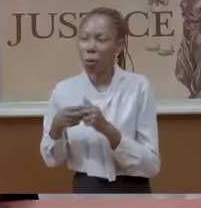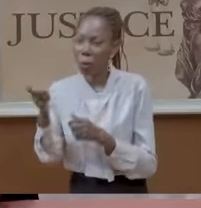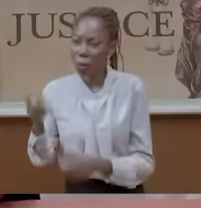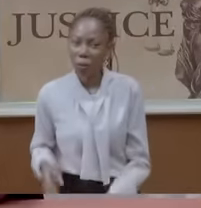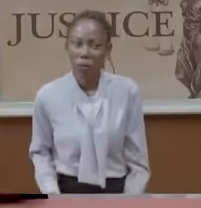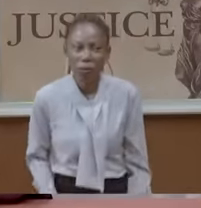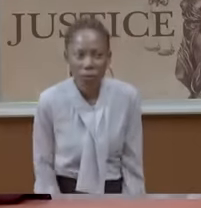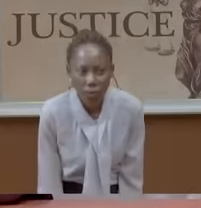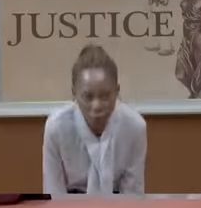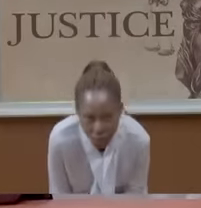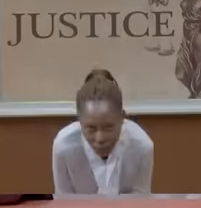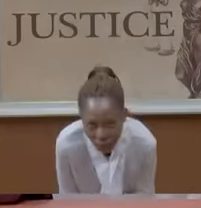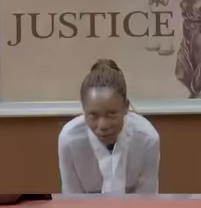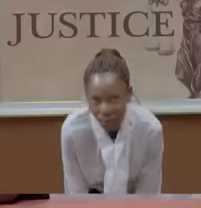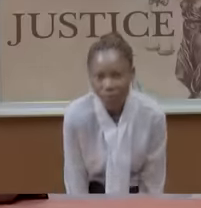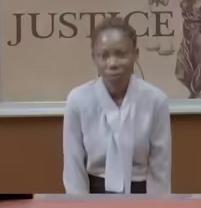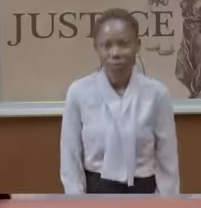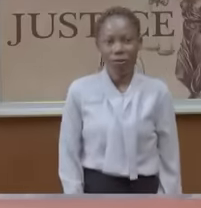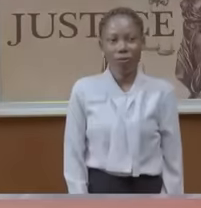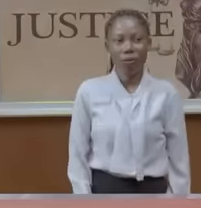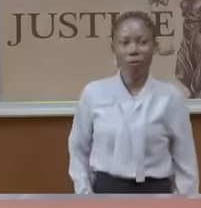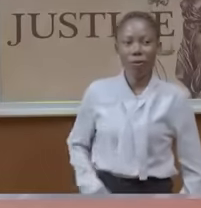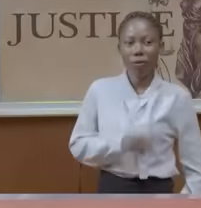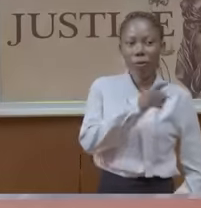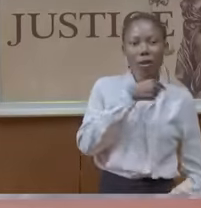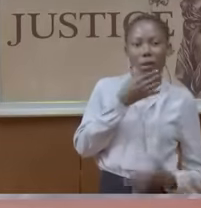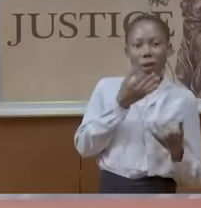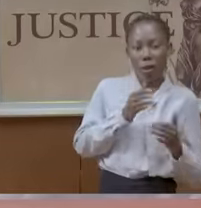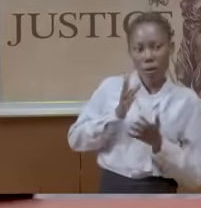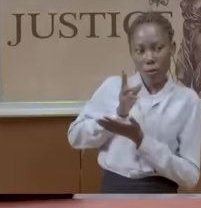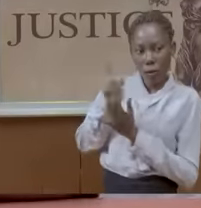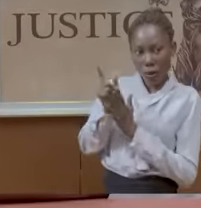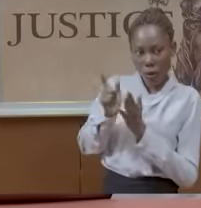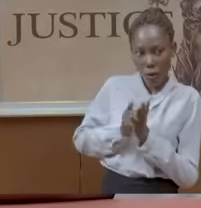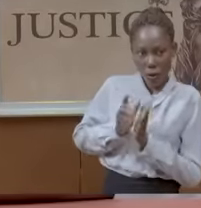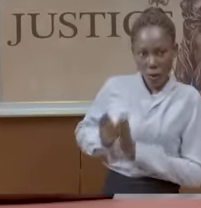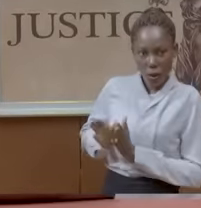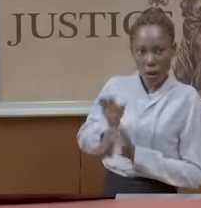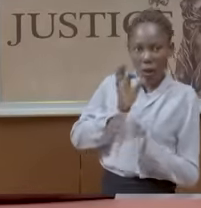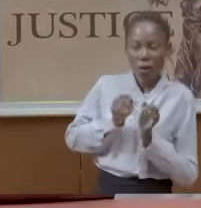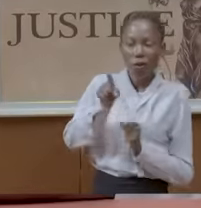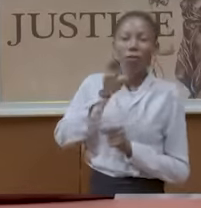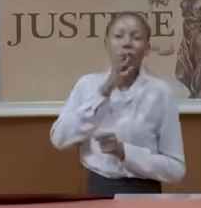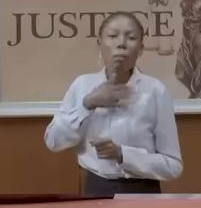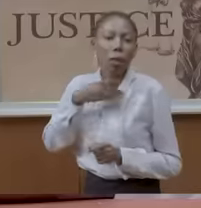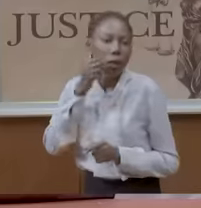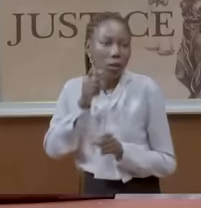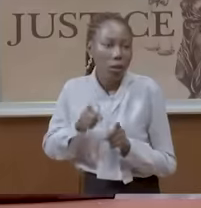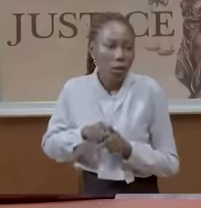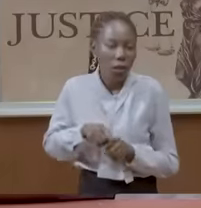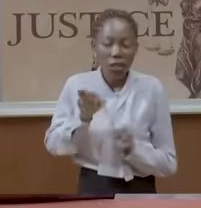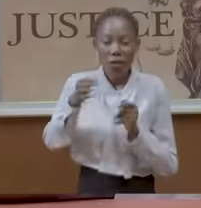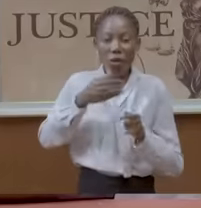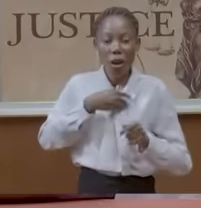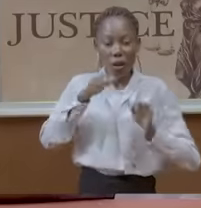tell you, personal opinion on this. I'm leaving the law behind now. I'll tell you if you are my sister or my daughter. If you have